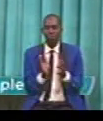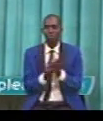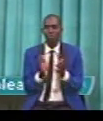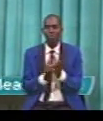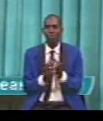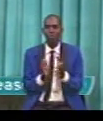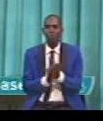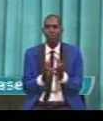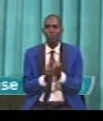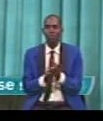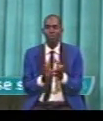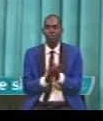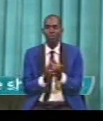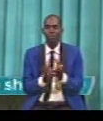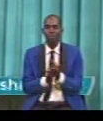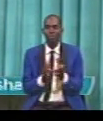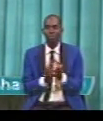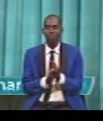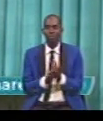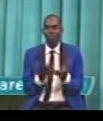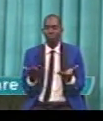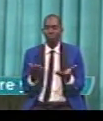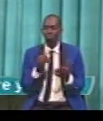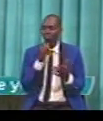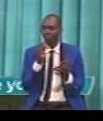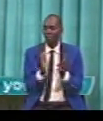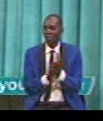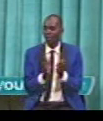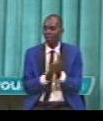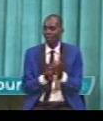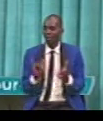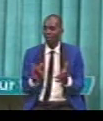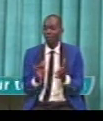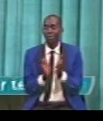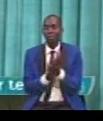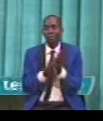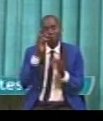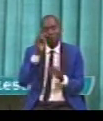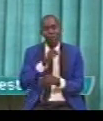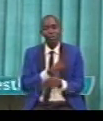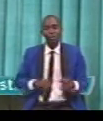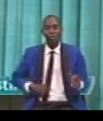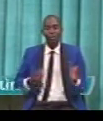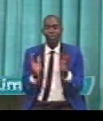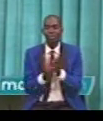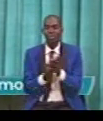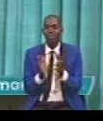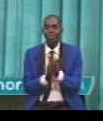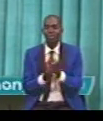Lord. Ah, that's not good enough for the Lord. Put your hands together for the Lord.